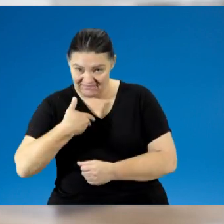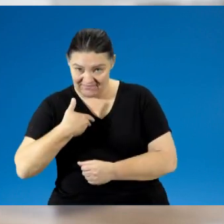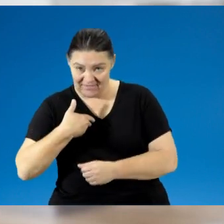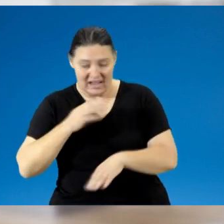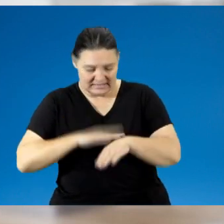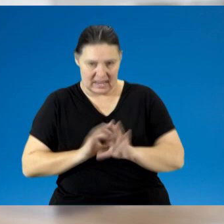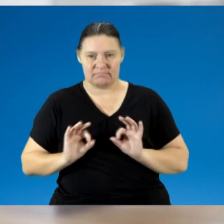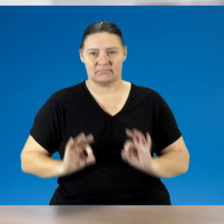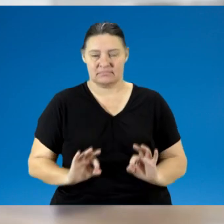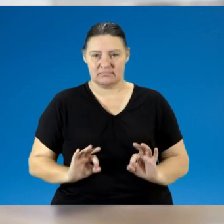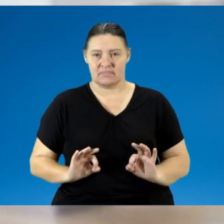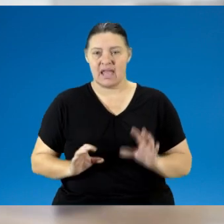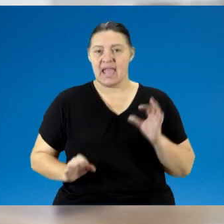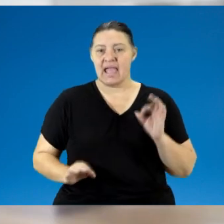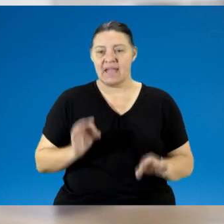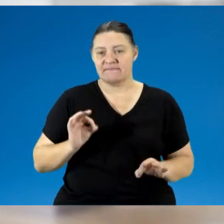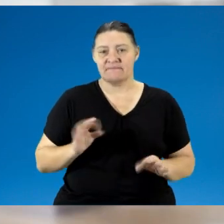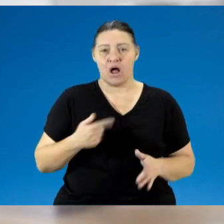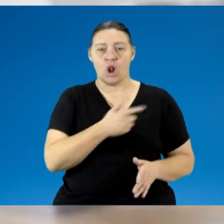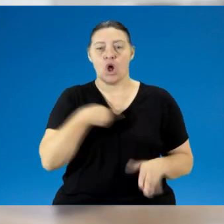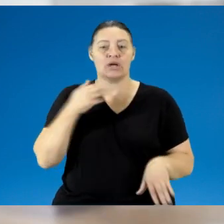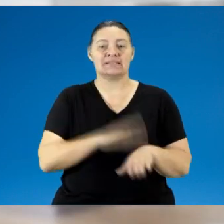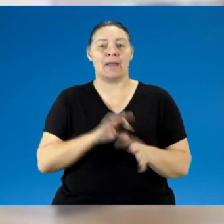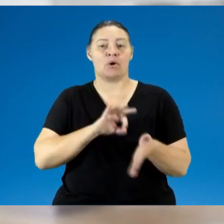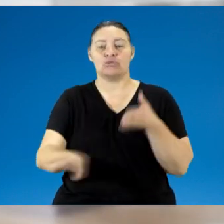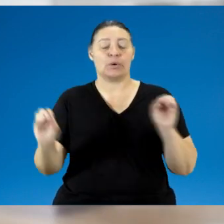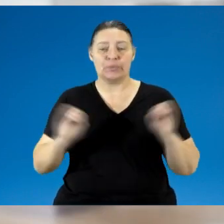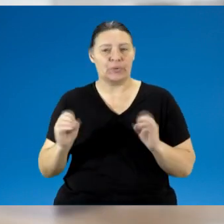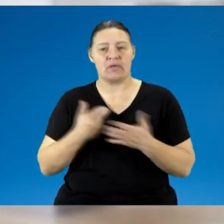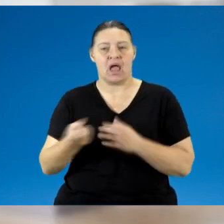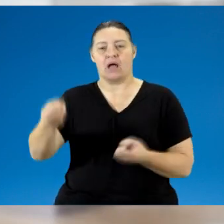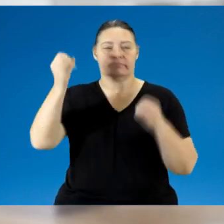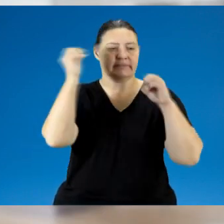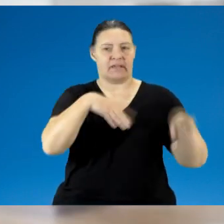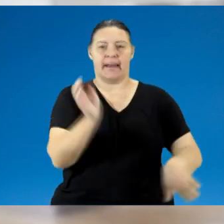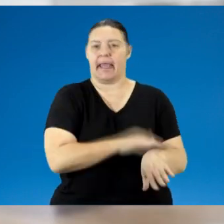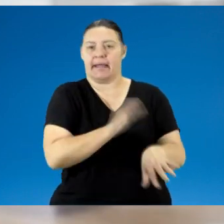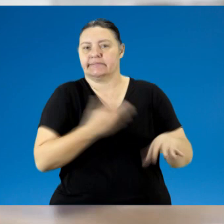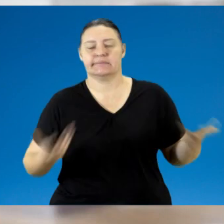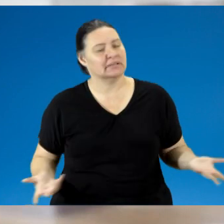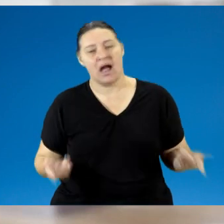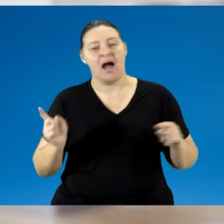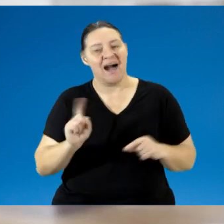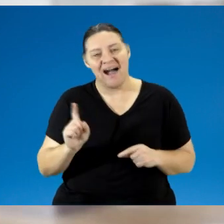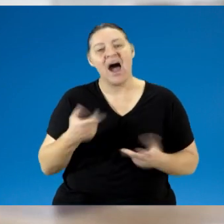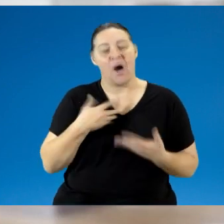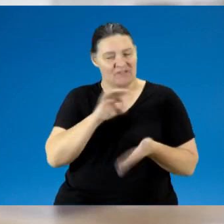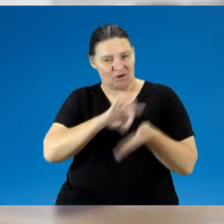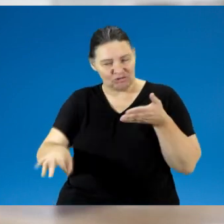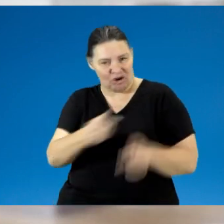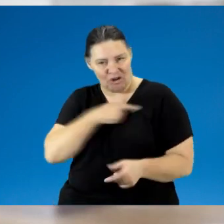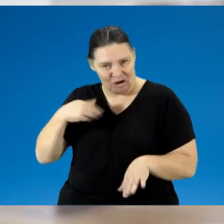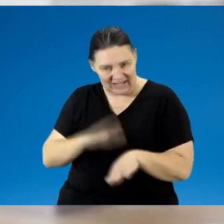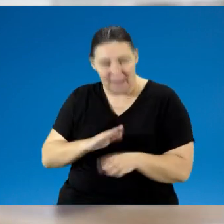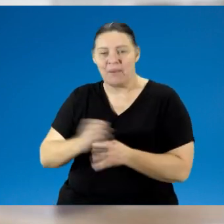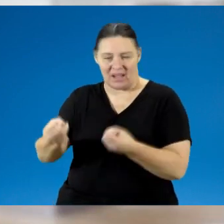you in time. Unlike if you don't have long-term contracts, then you won't have a relationship. So we need to sign those long-term agreements